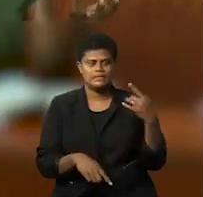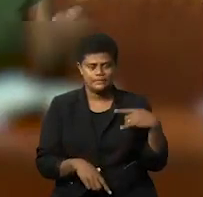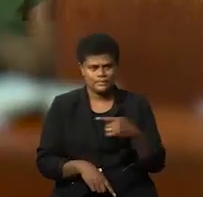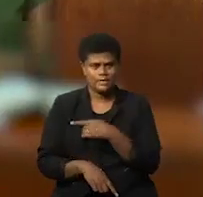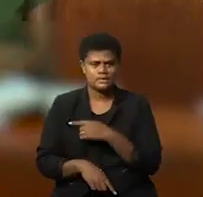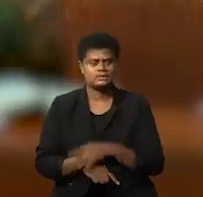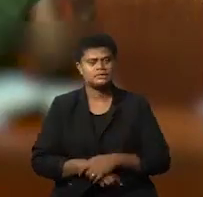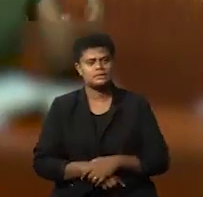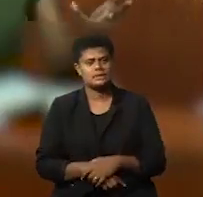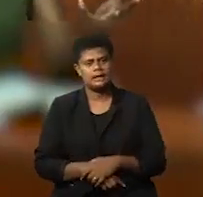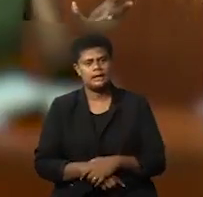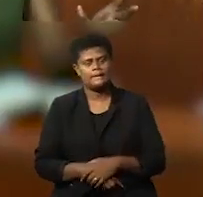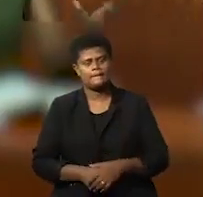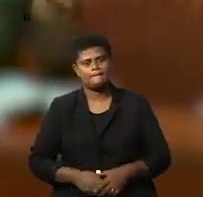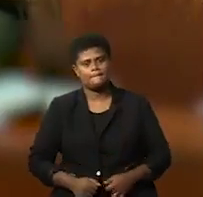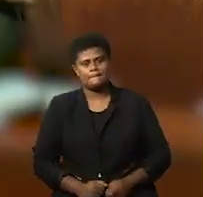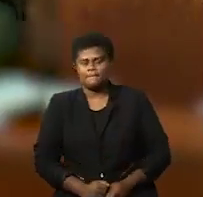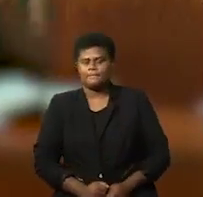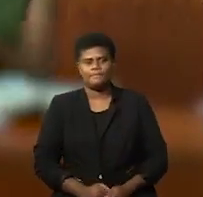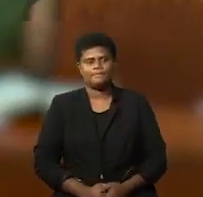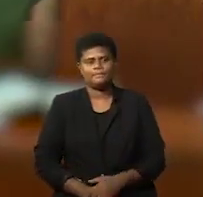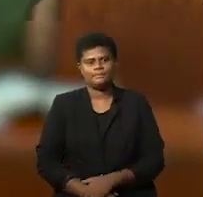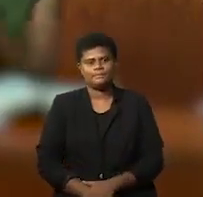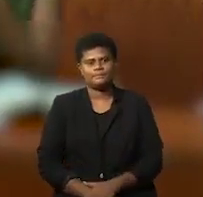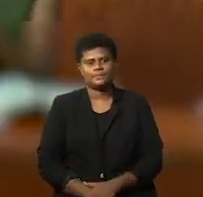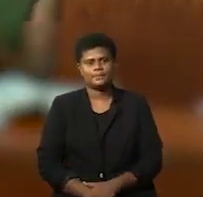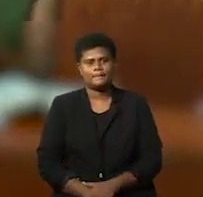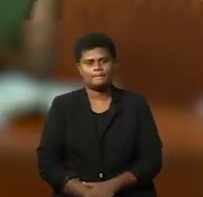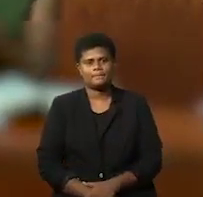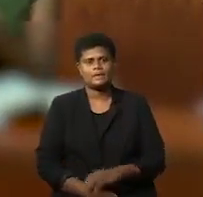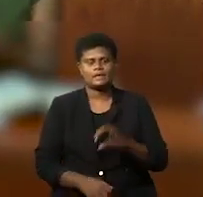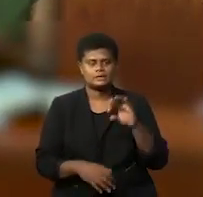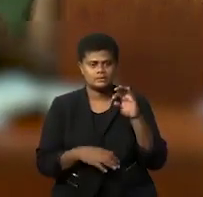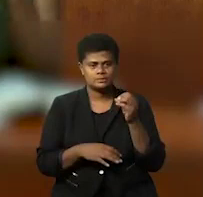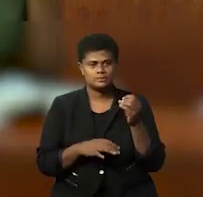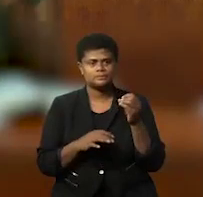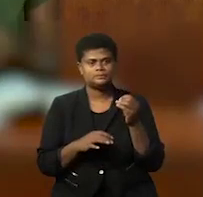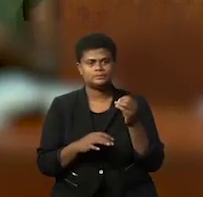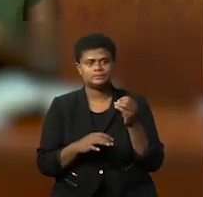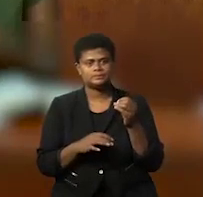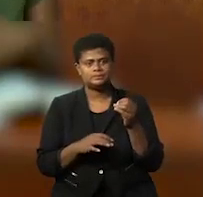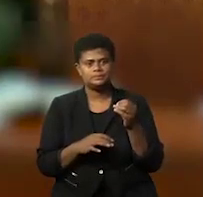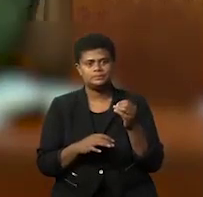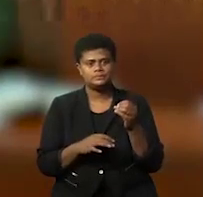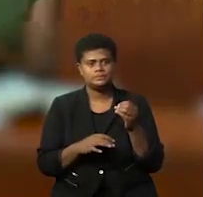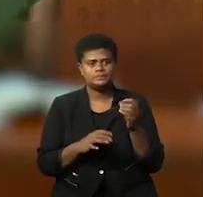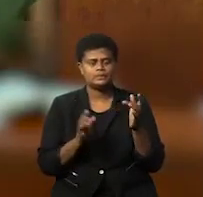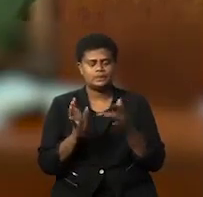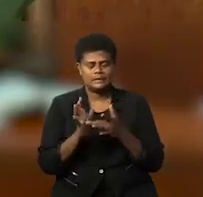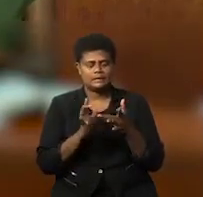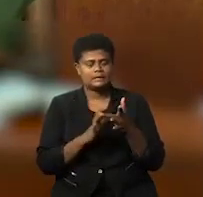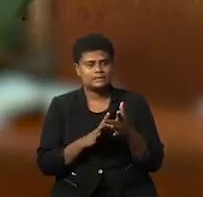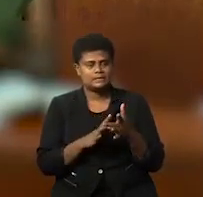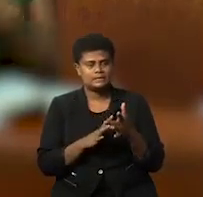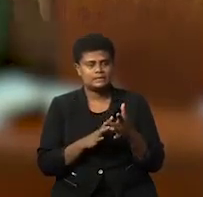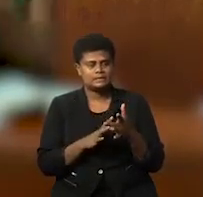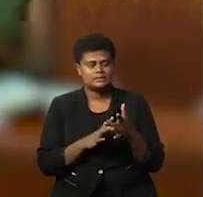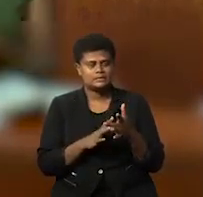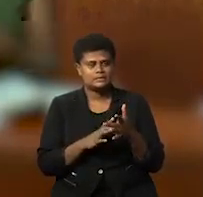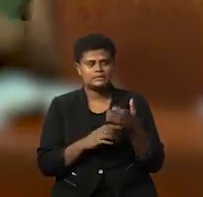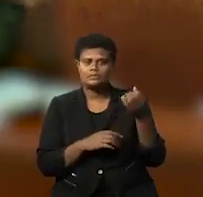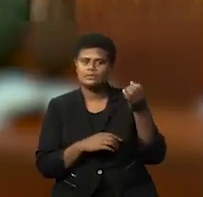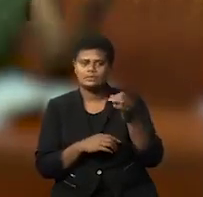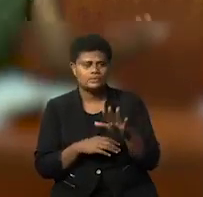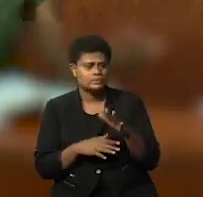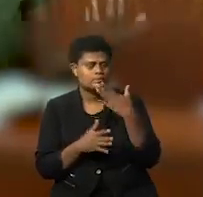stand there, and then he will tell the Father, because Etika has, you know, in faith, has repented. I have forgiven him of your sins. You must